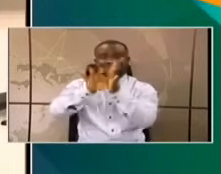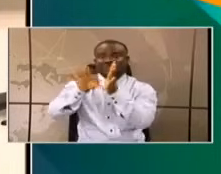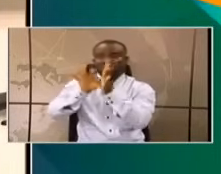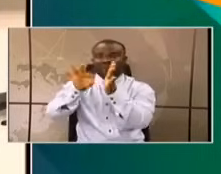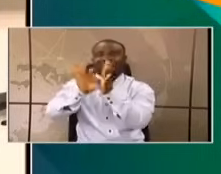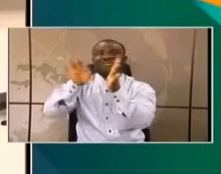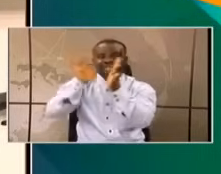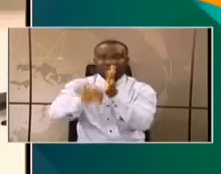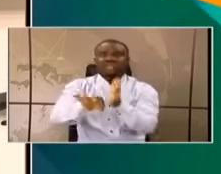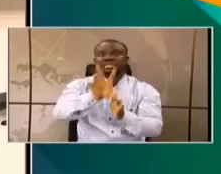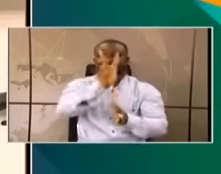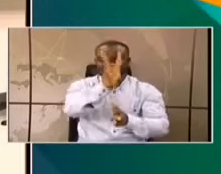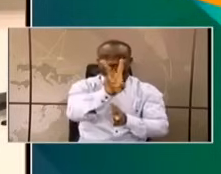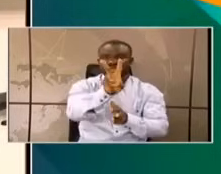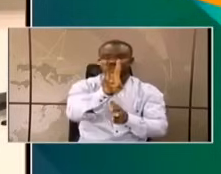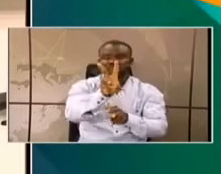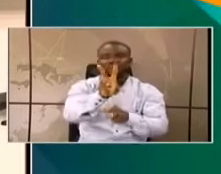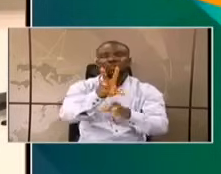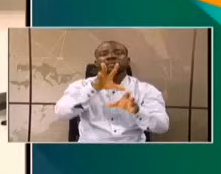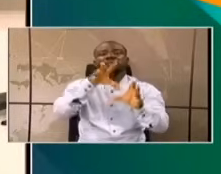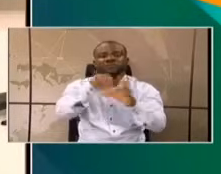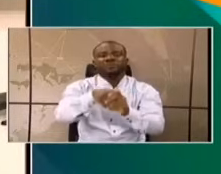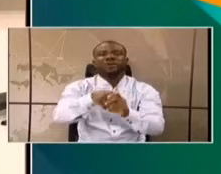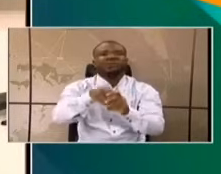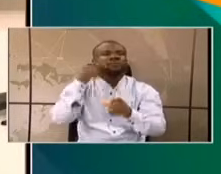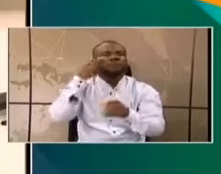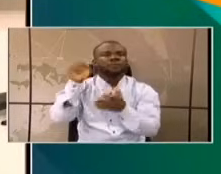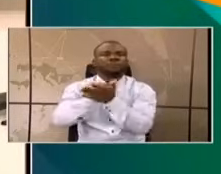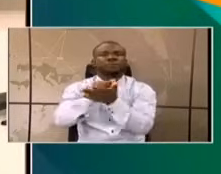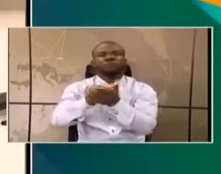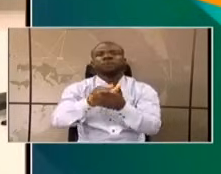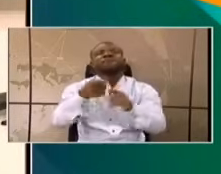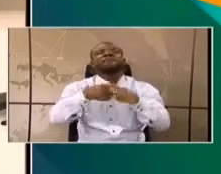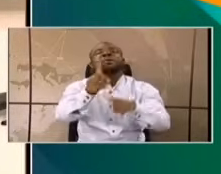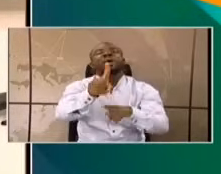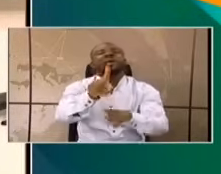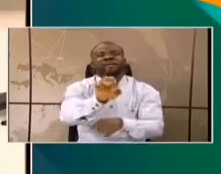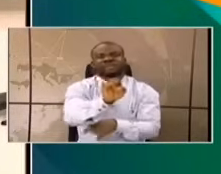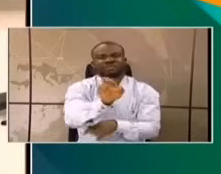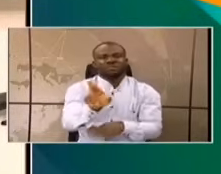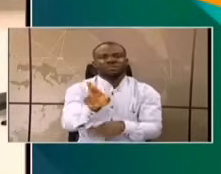I am for six. Our Eastern Region. To Galamsey.